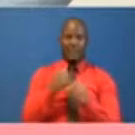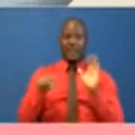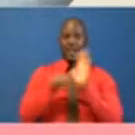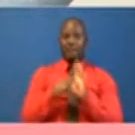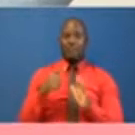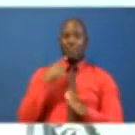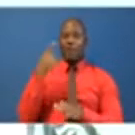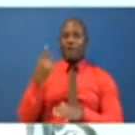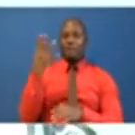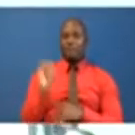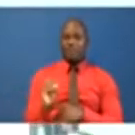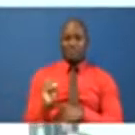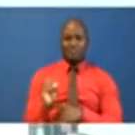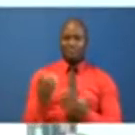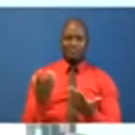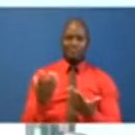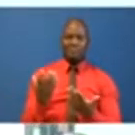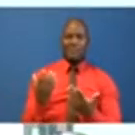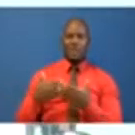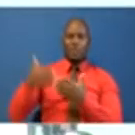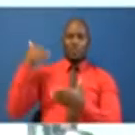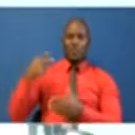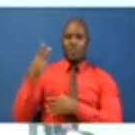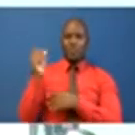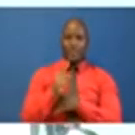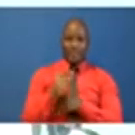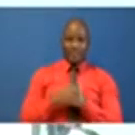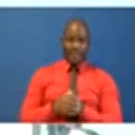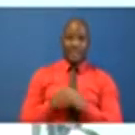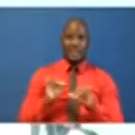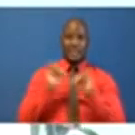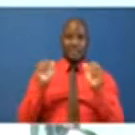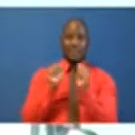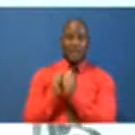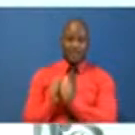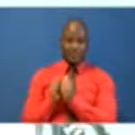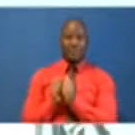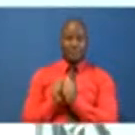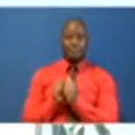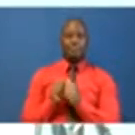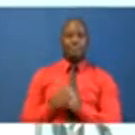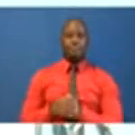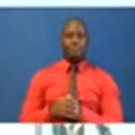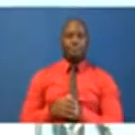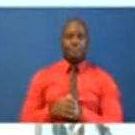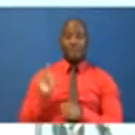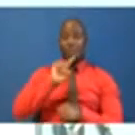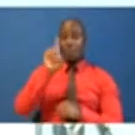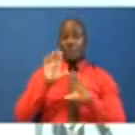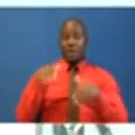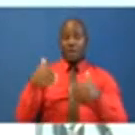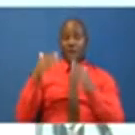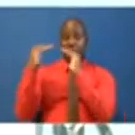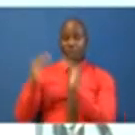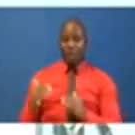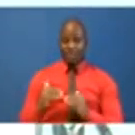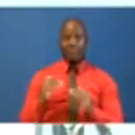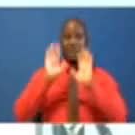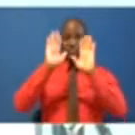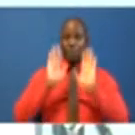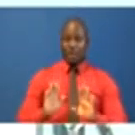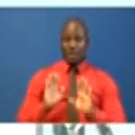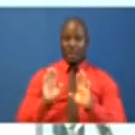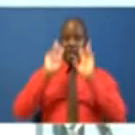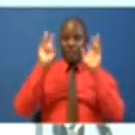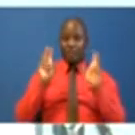140. i do not know too much math but i know that that means instead of creating they are reduced i think the question of housing is a critical